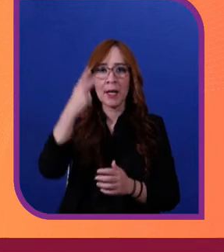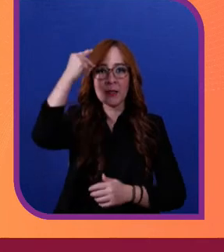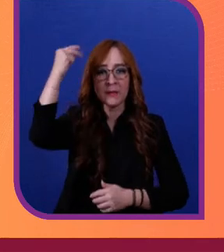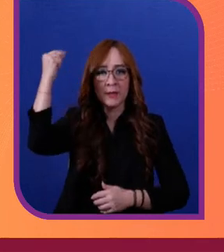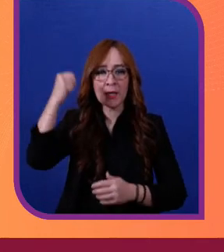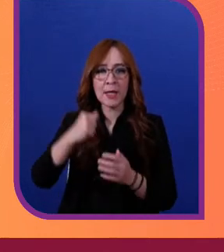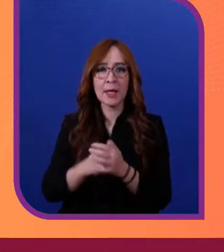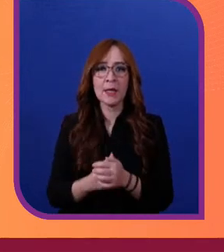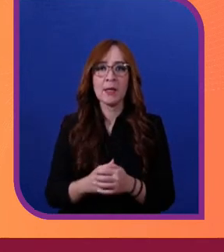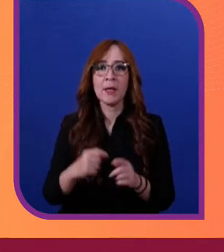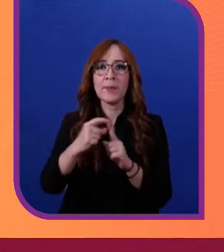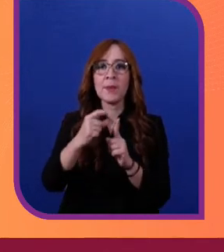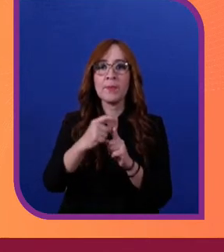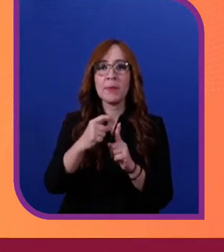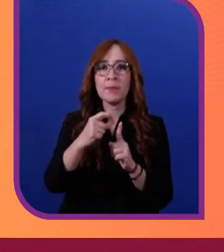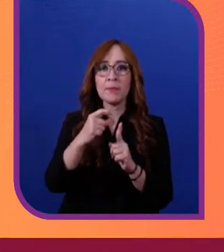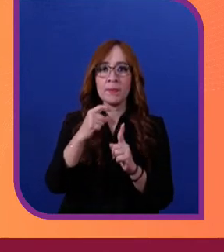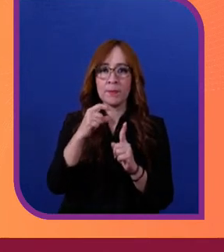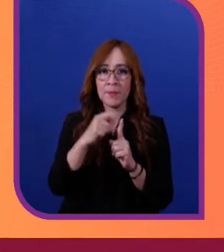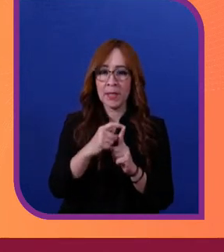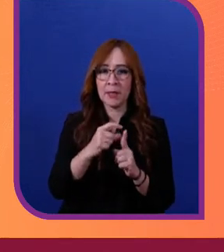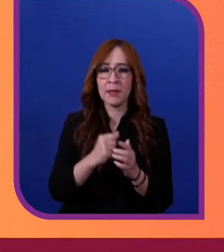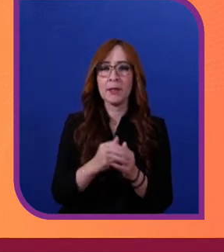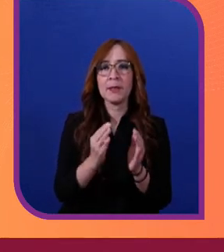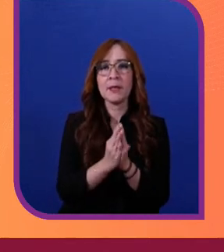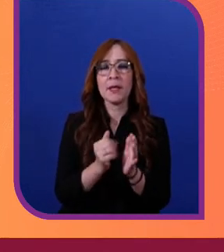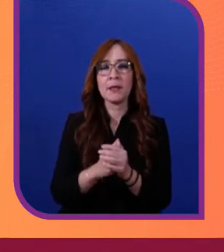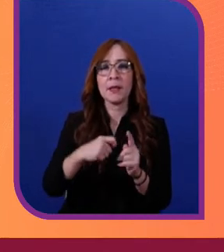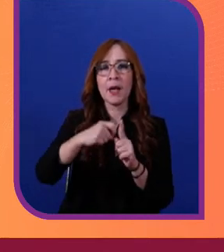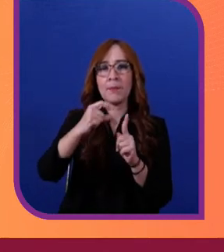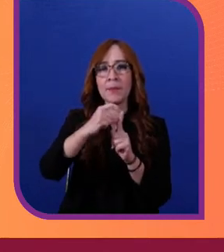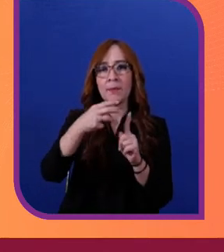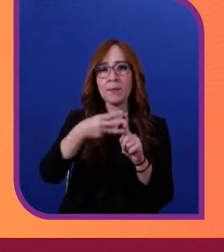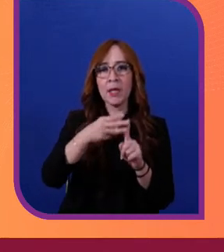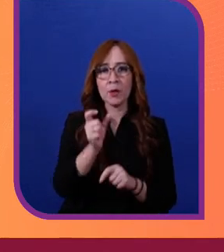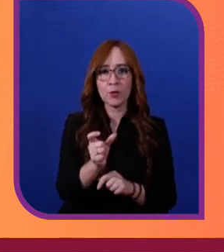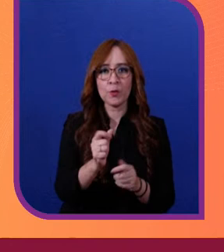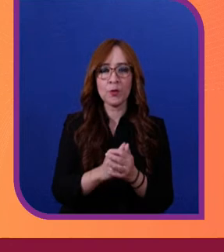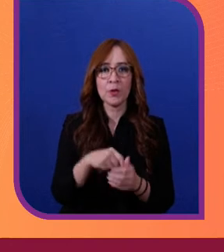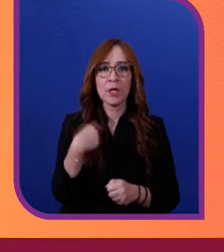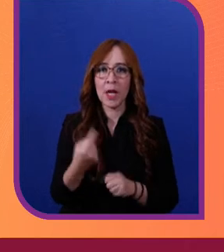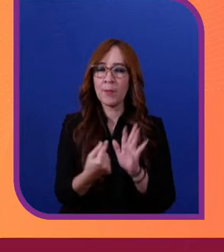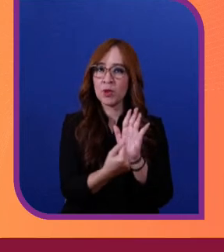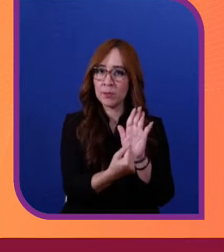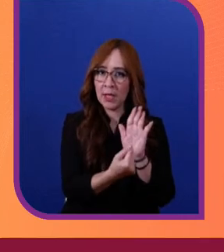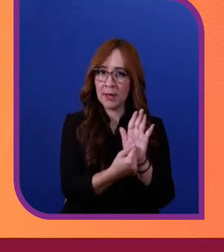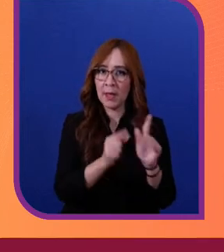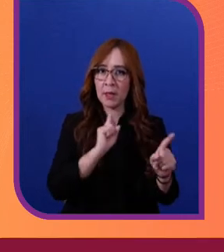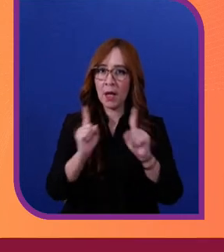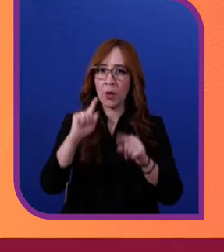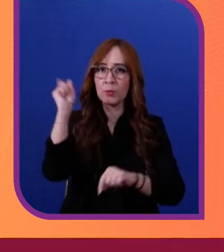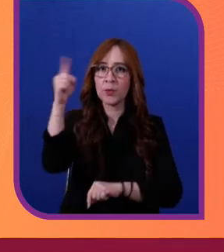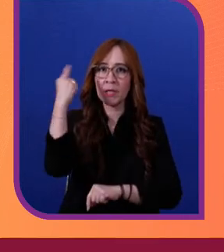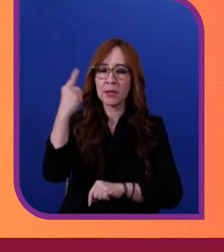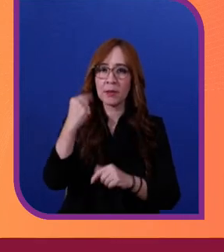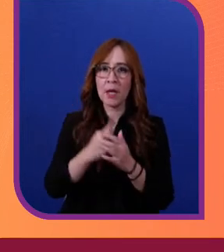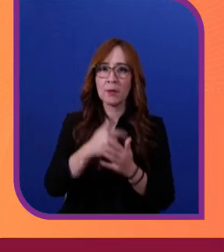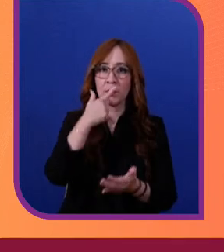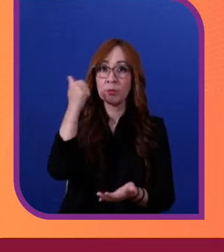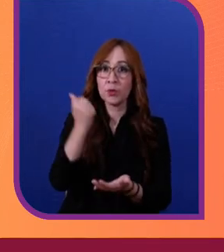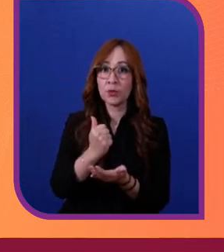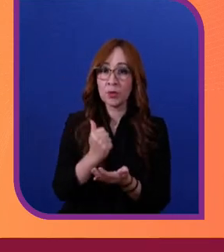government is Translated the need for two or instrumens required for implementing PPP